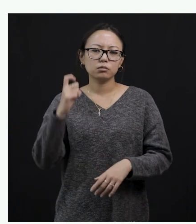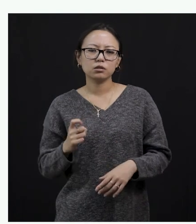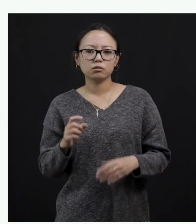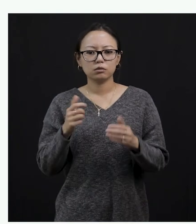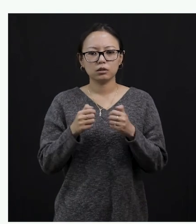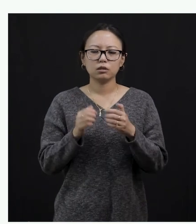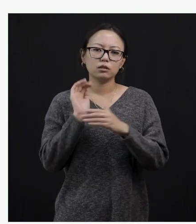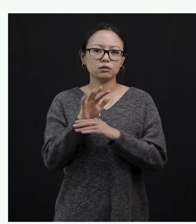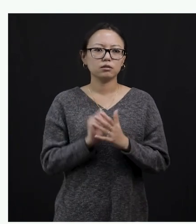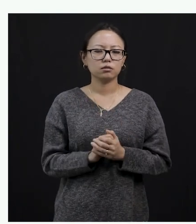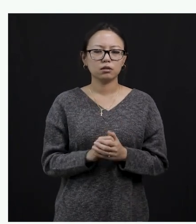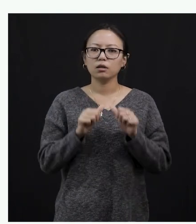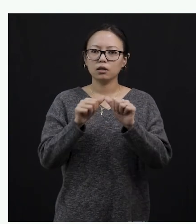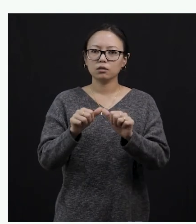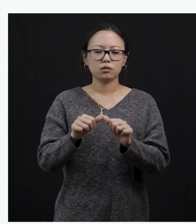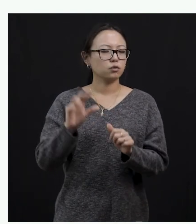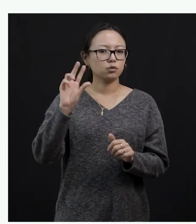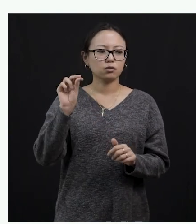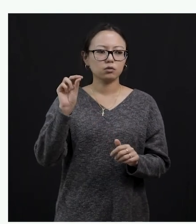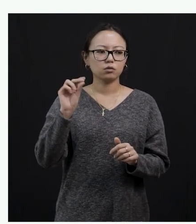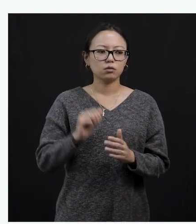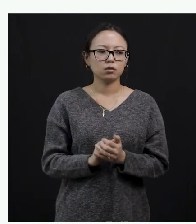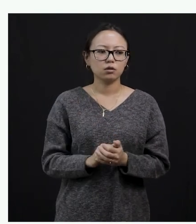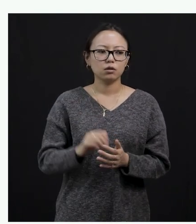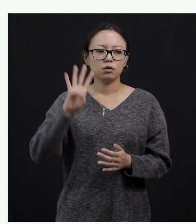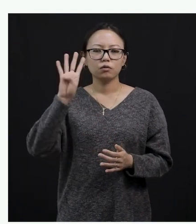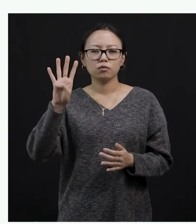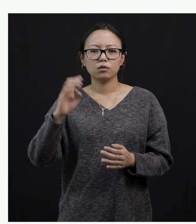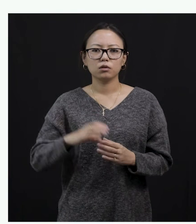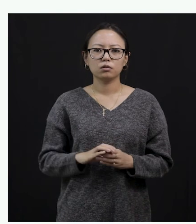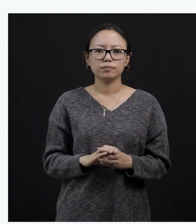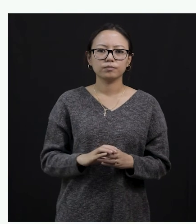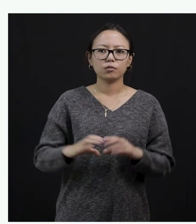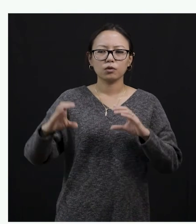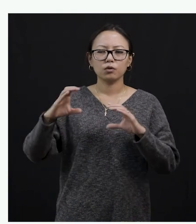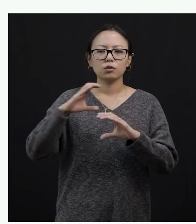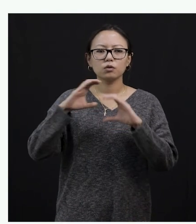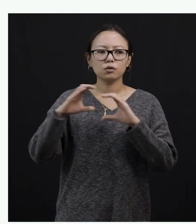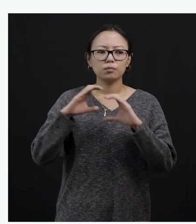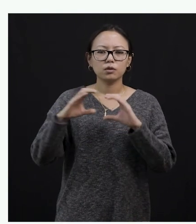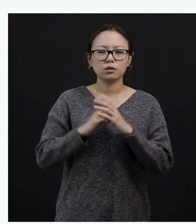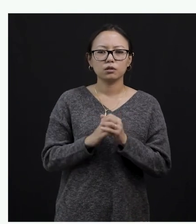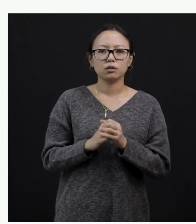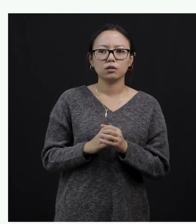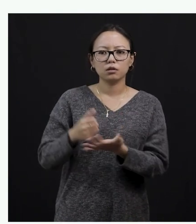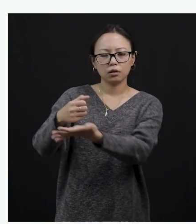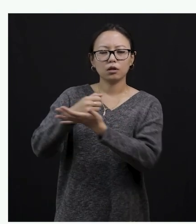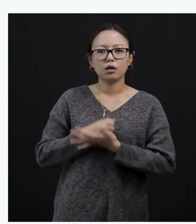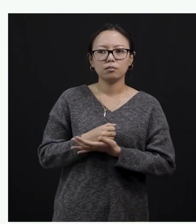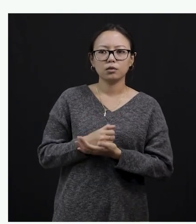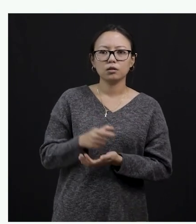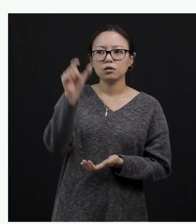okay? Number four, means of communication help us to keep in touch with people. That's correct. Communication